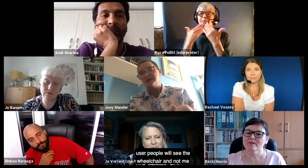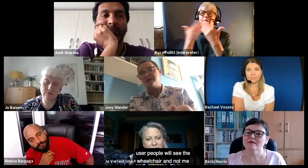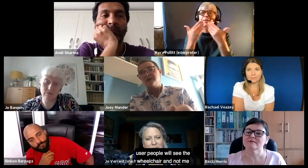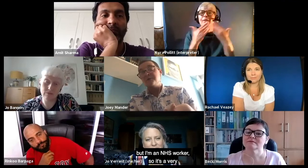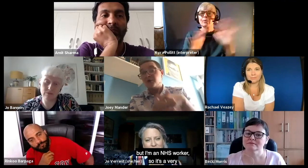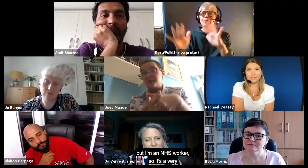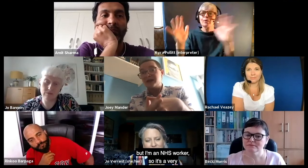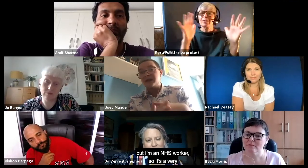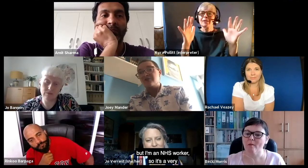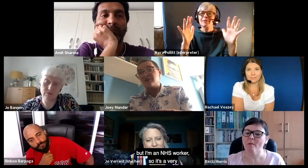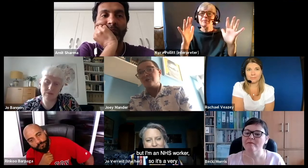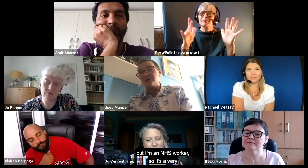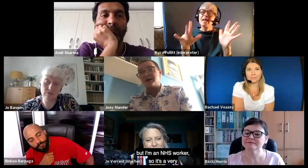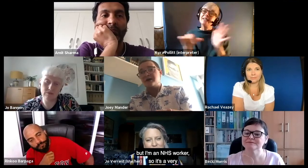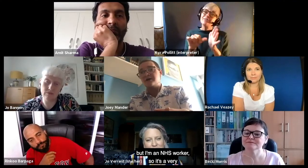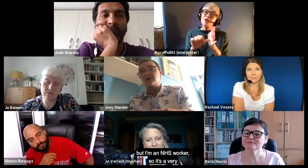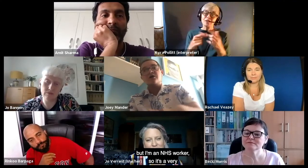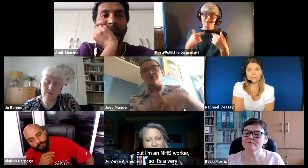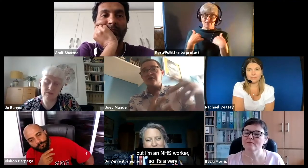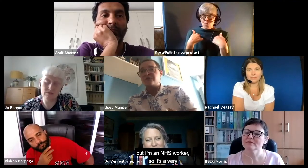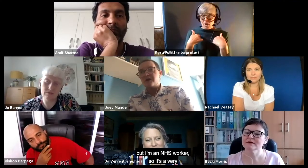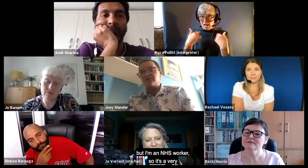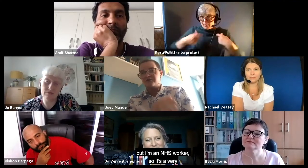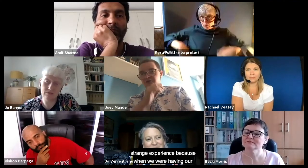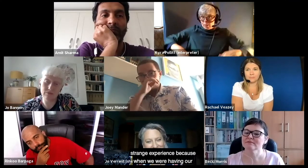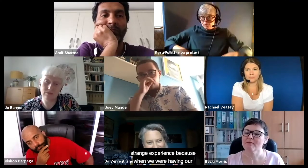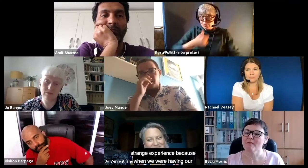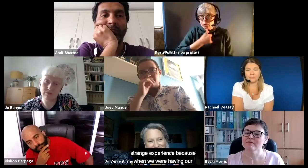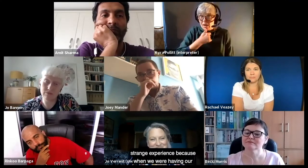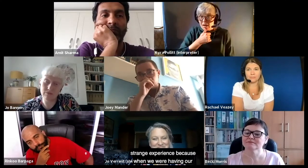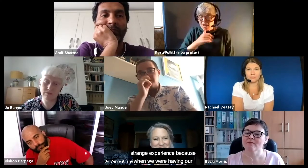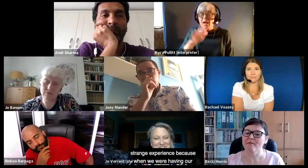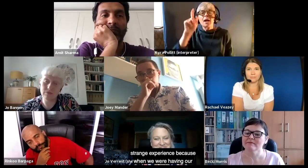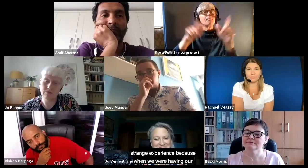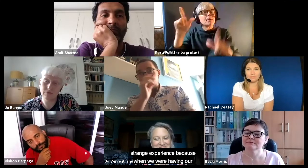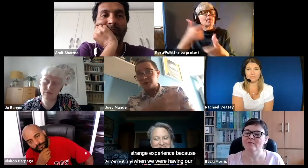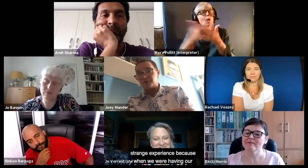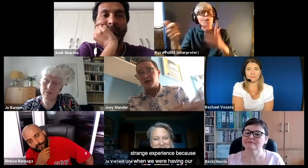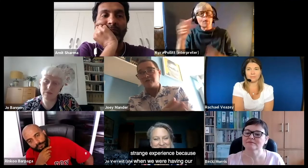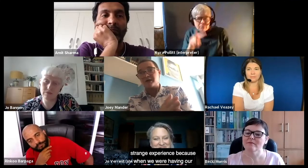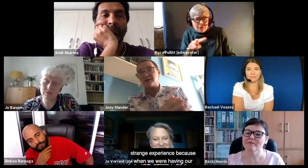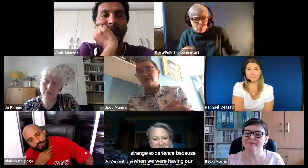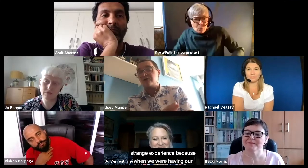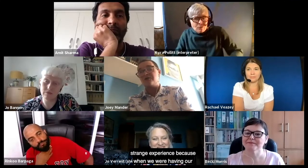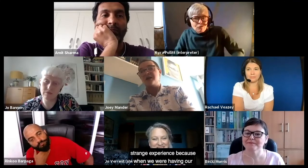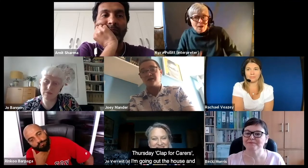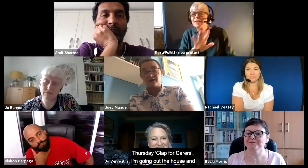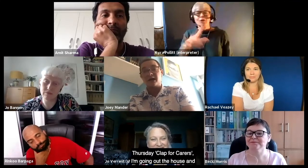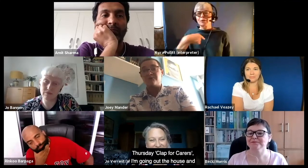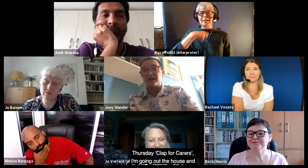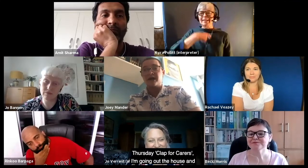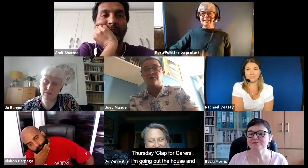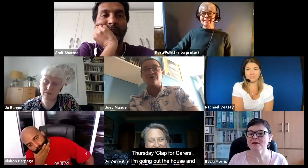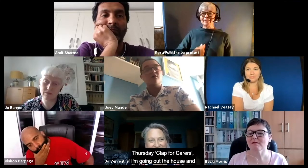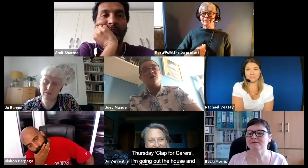me, but I'm an NHS worker. So it's a very strange experience, because when we were having our Thursday